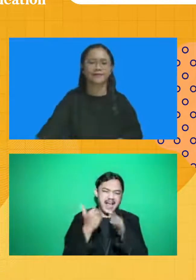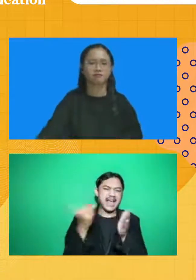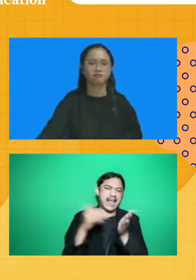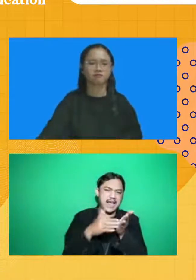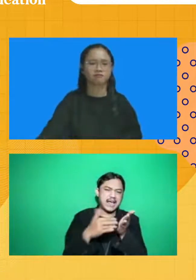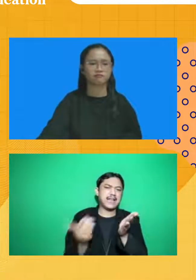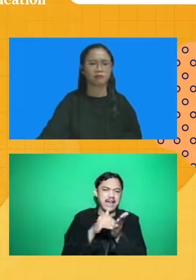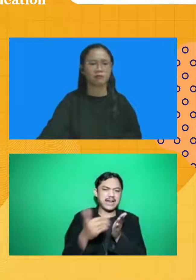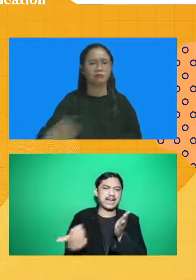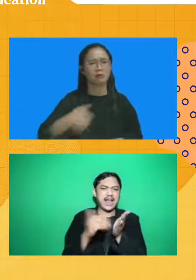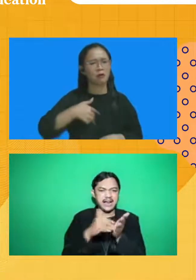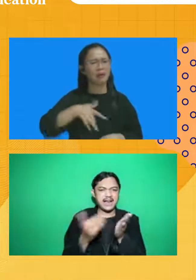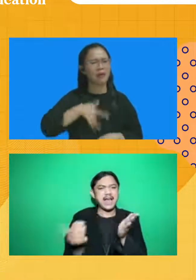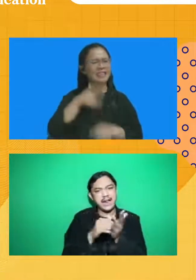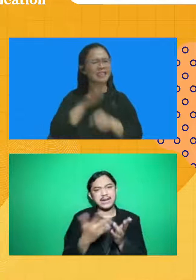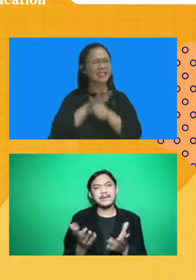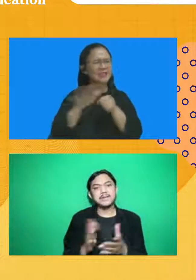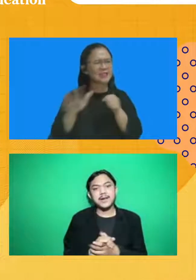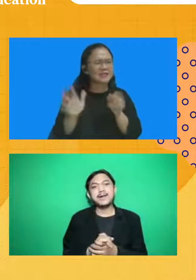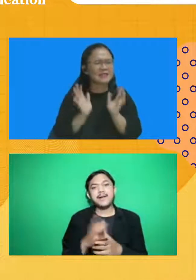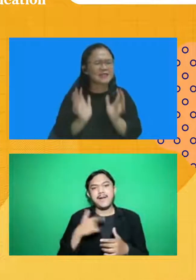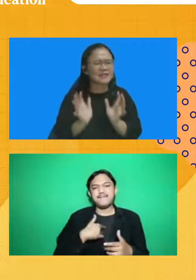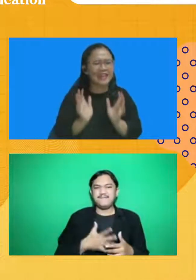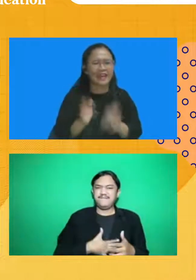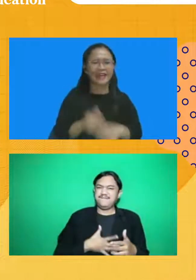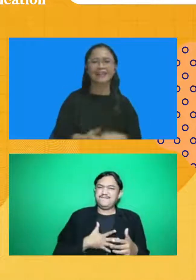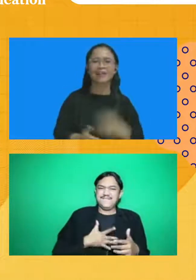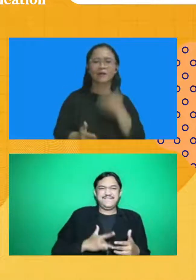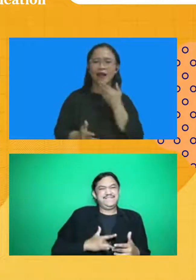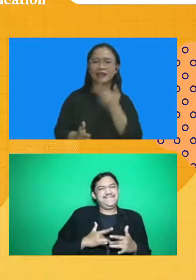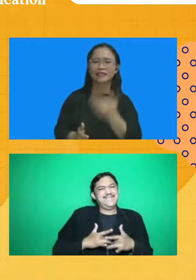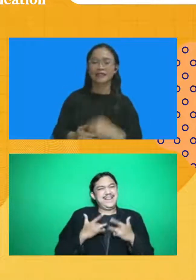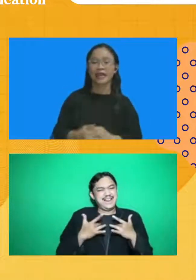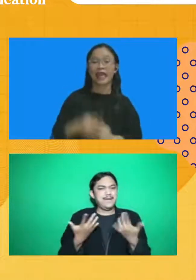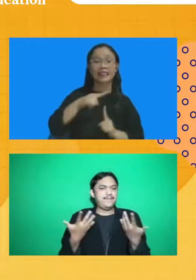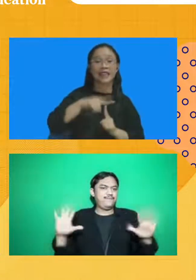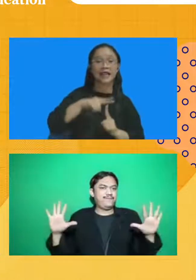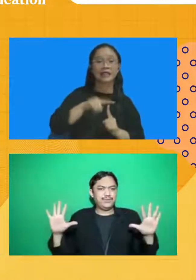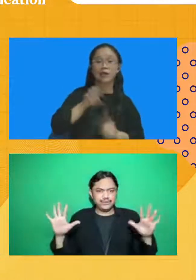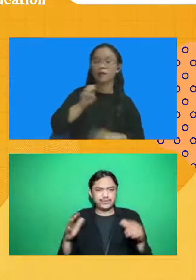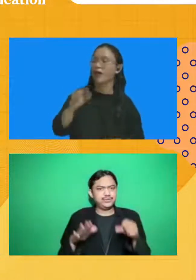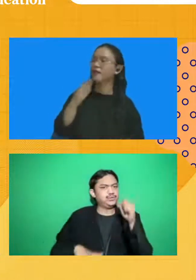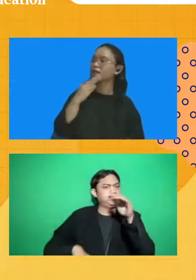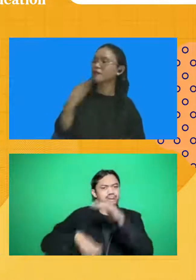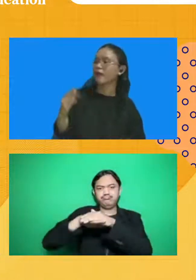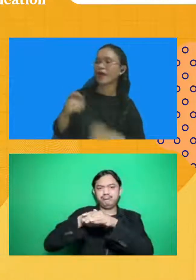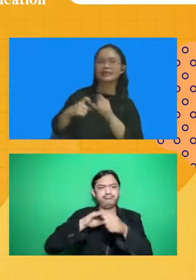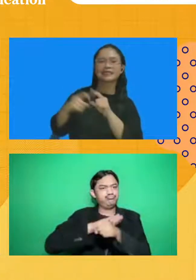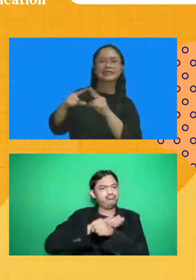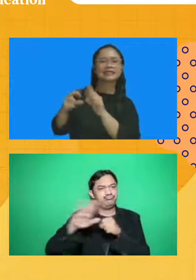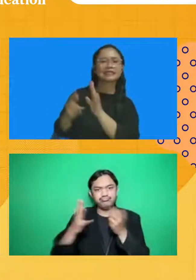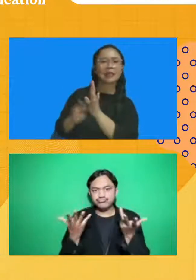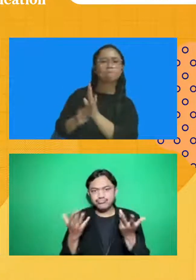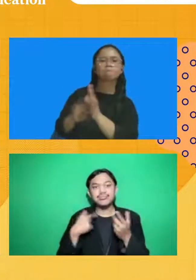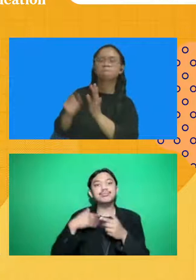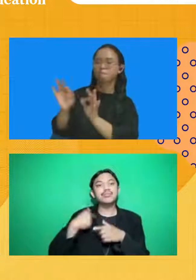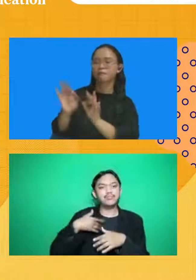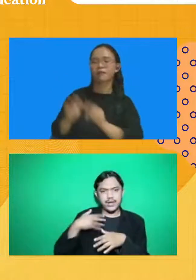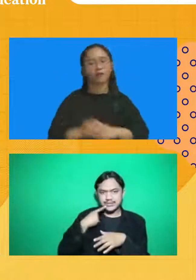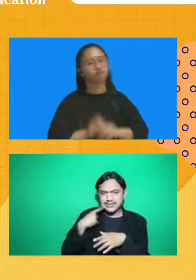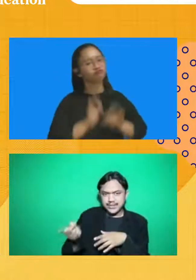Tantri, thank you so much. Thank you, Sam. Back to you, Sandini. Yeah, thank you so much. Thank you for sharing